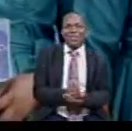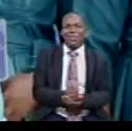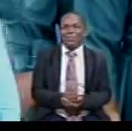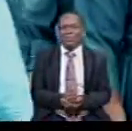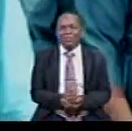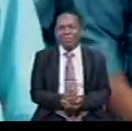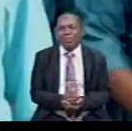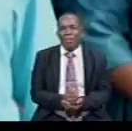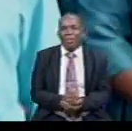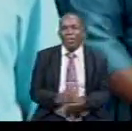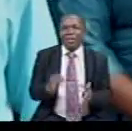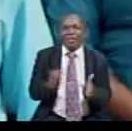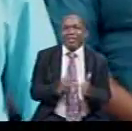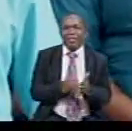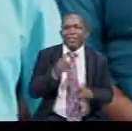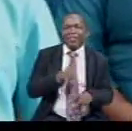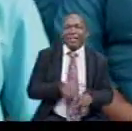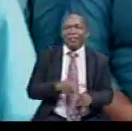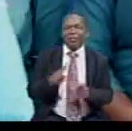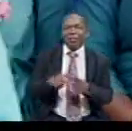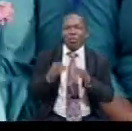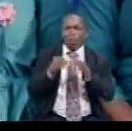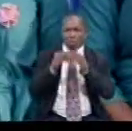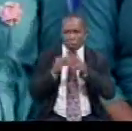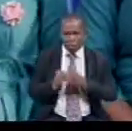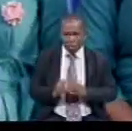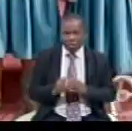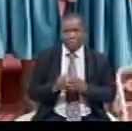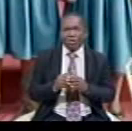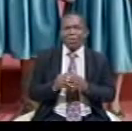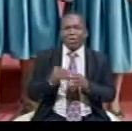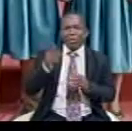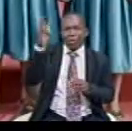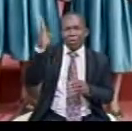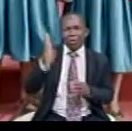It's time to worship God. So please, humbly, we can be on our feet